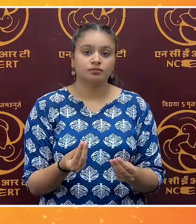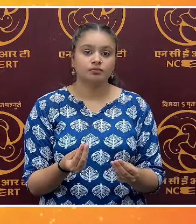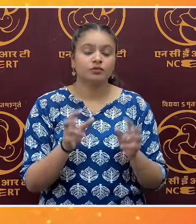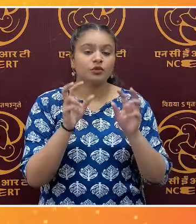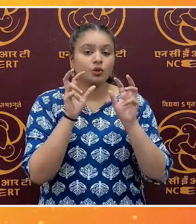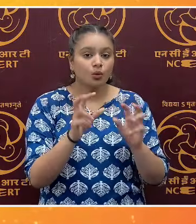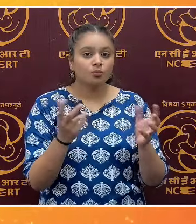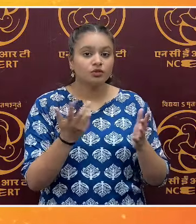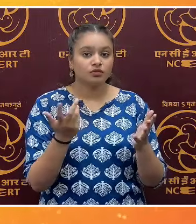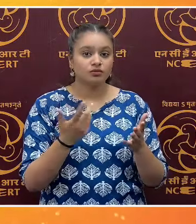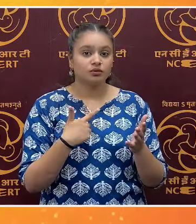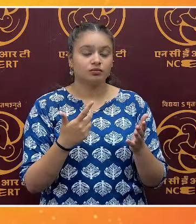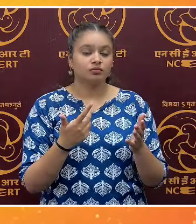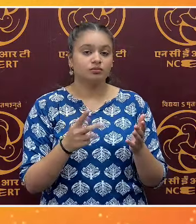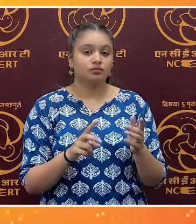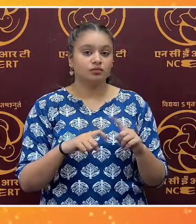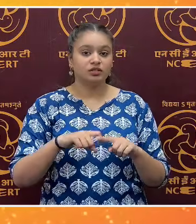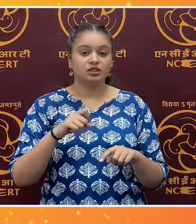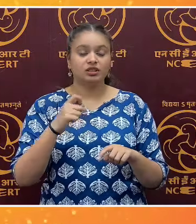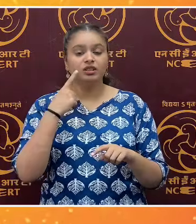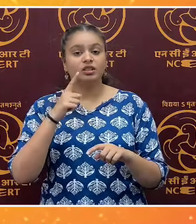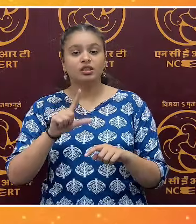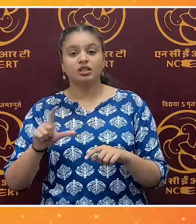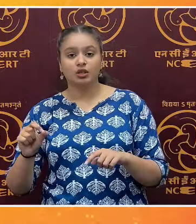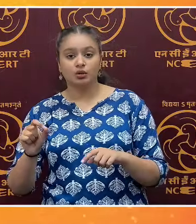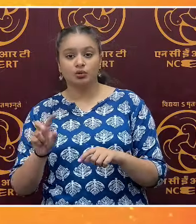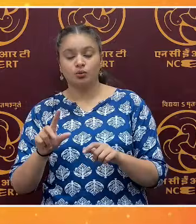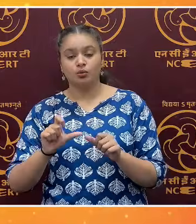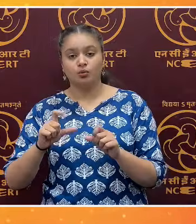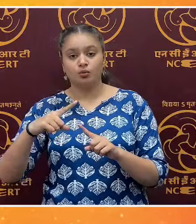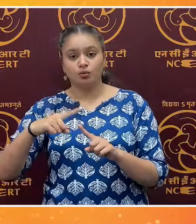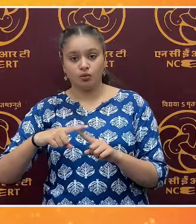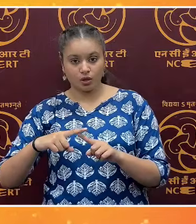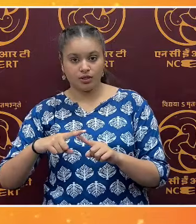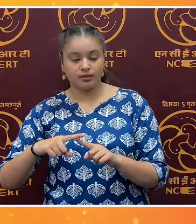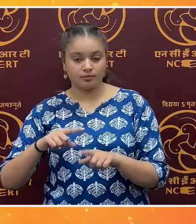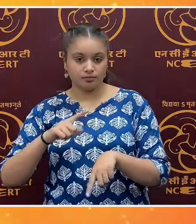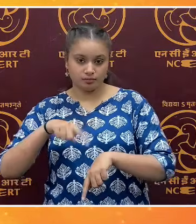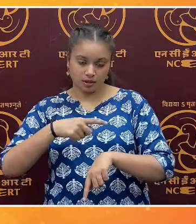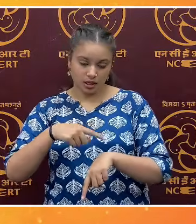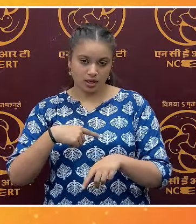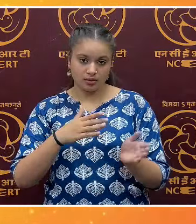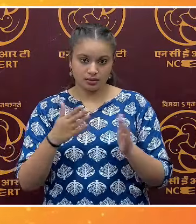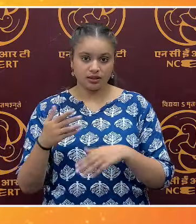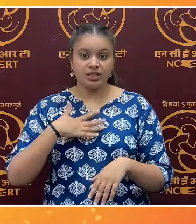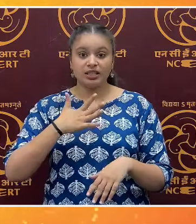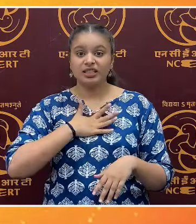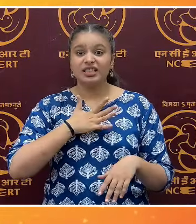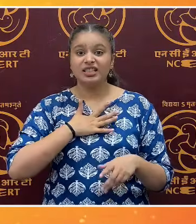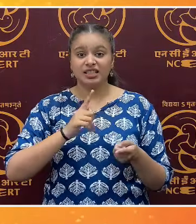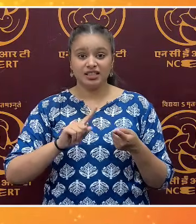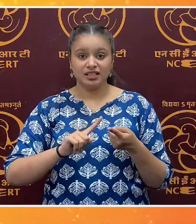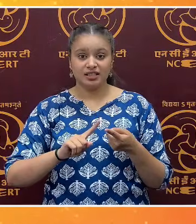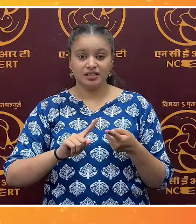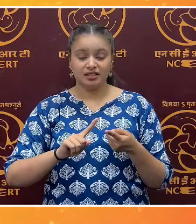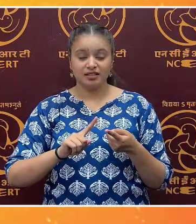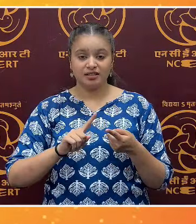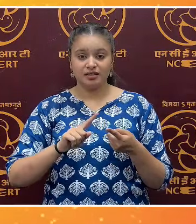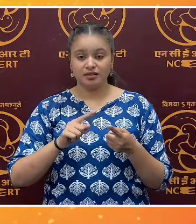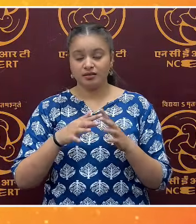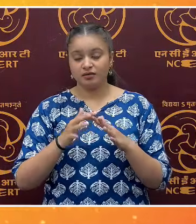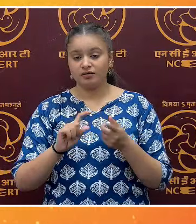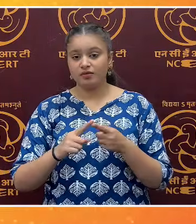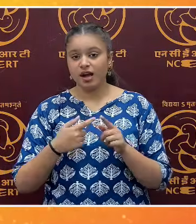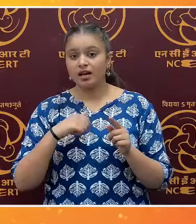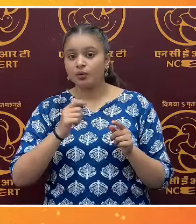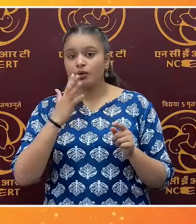observed in a kilowatt hour. Right. What is the main purpose of green earth wire? To provide a safe path for a fault current to